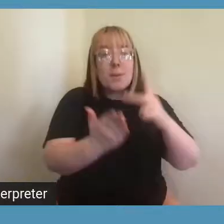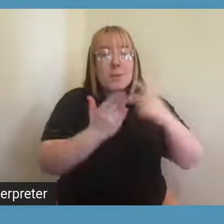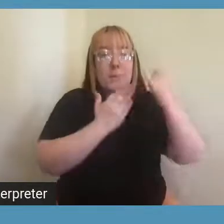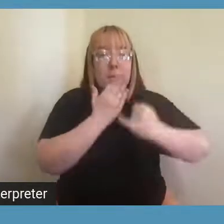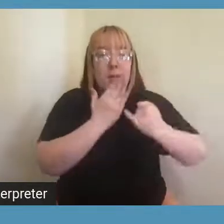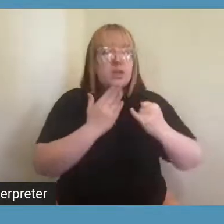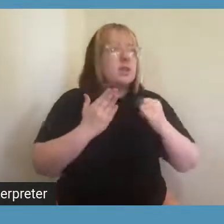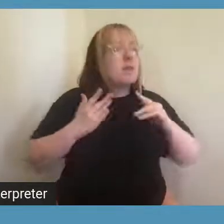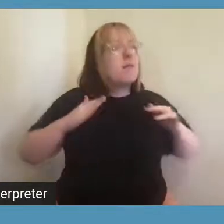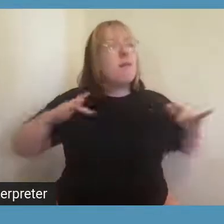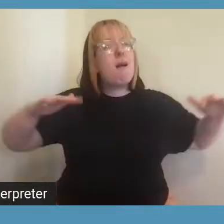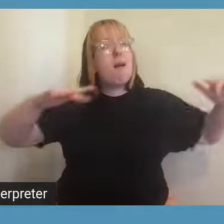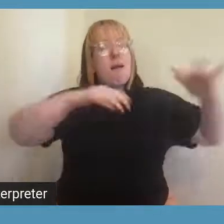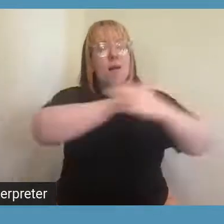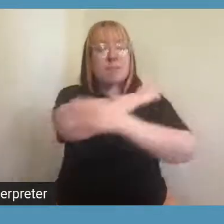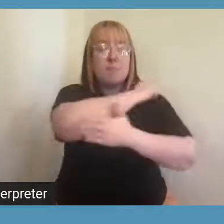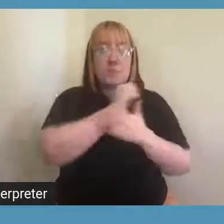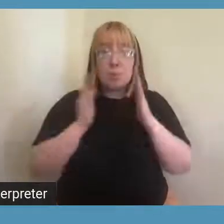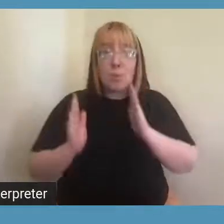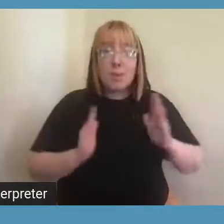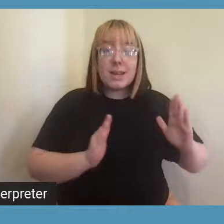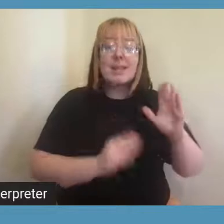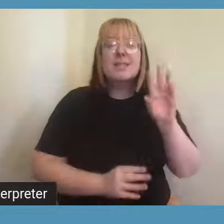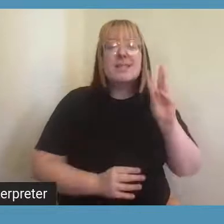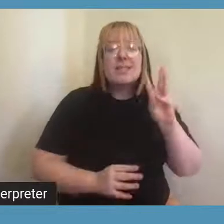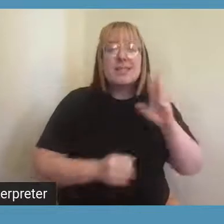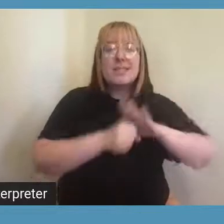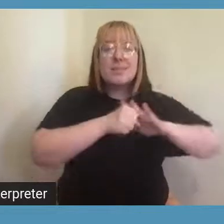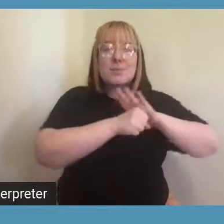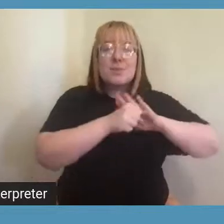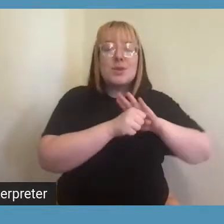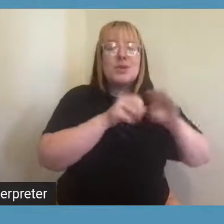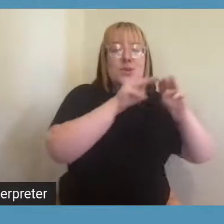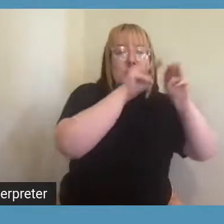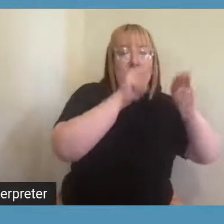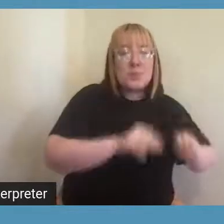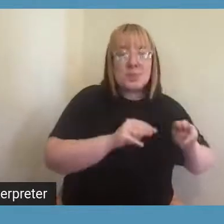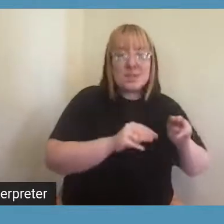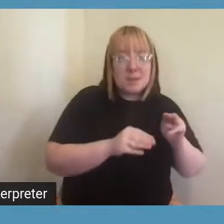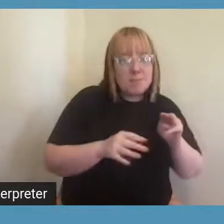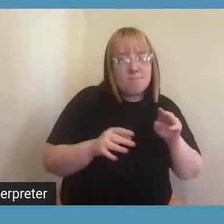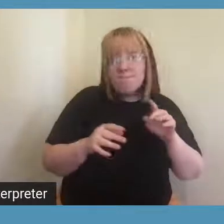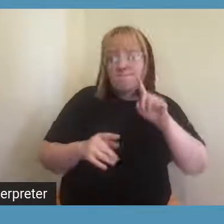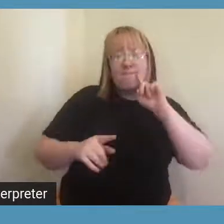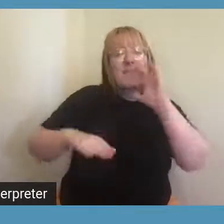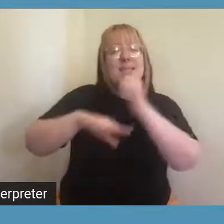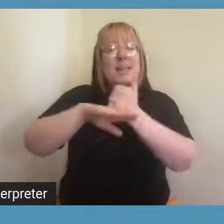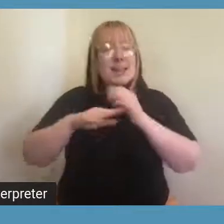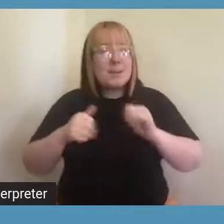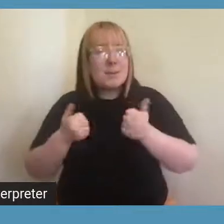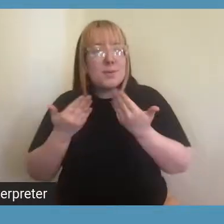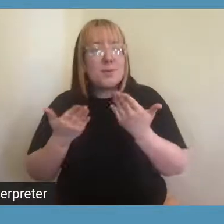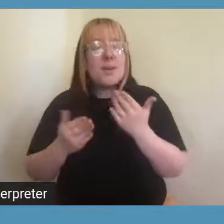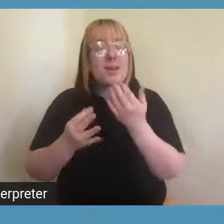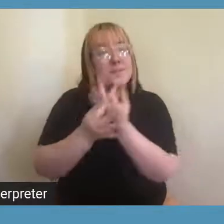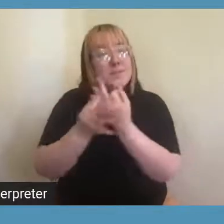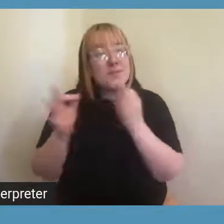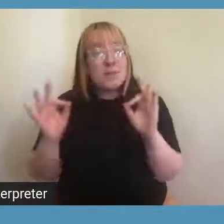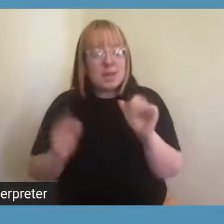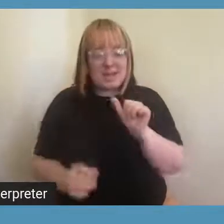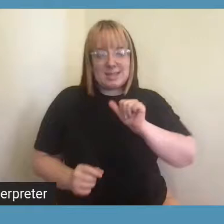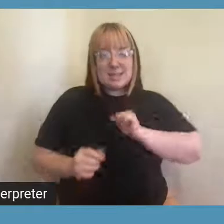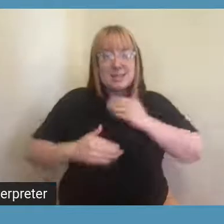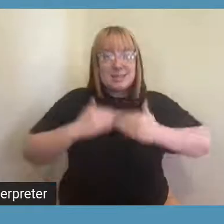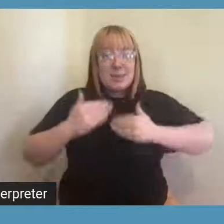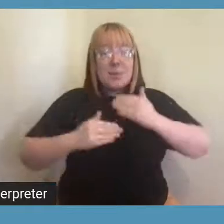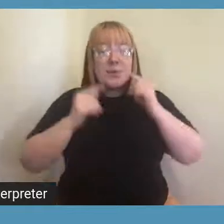museum associations that is dedicated to providing free, self-paced training resources for small museums. This